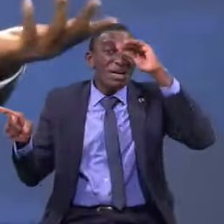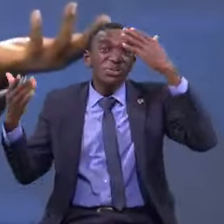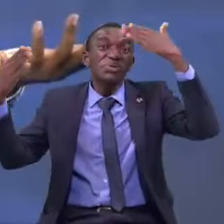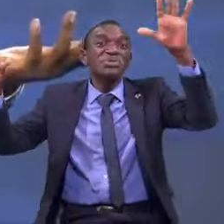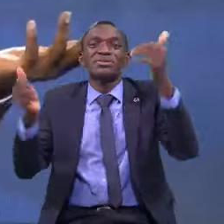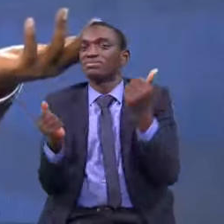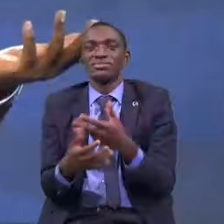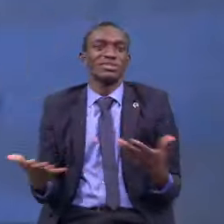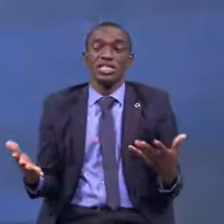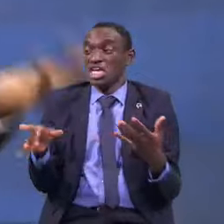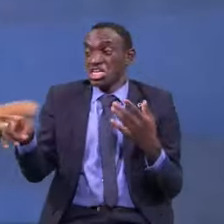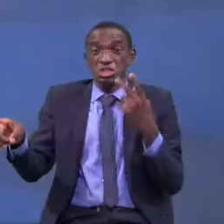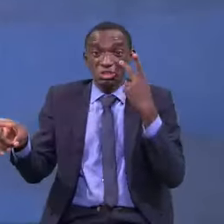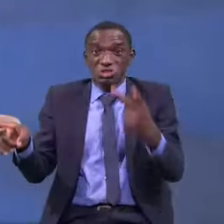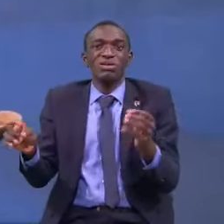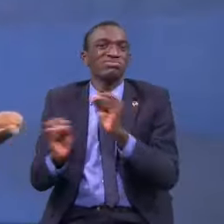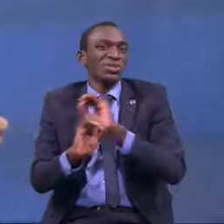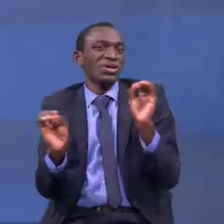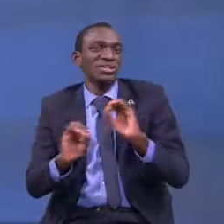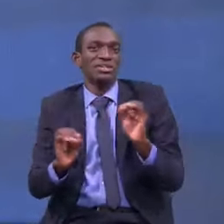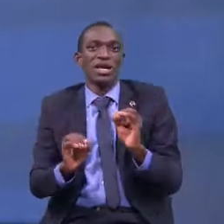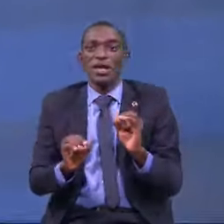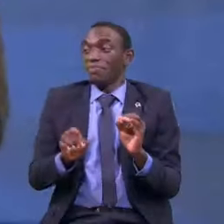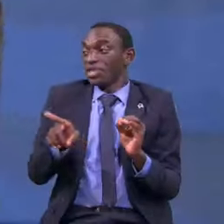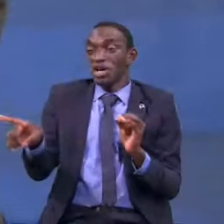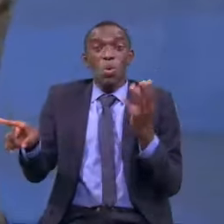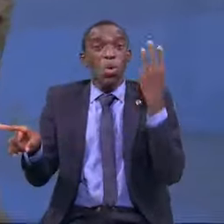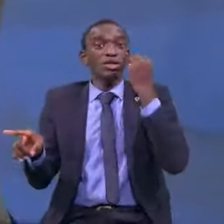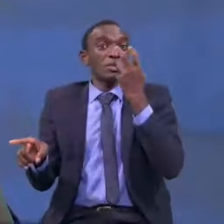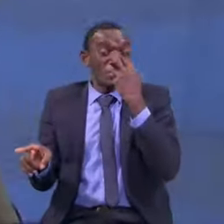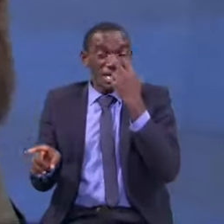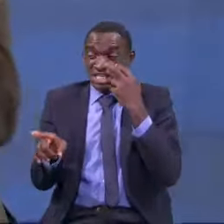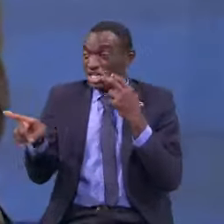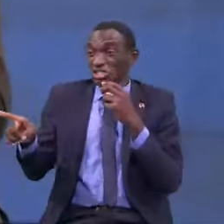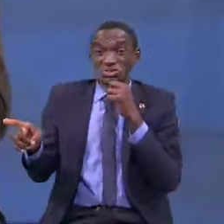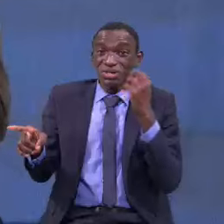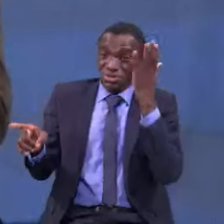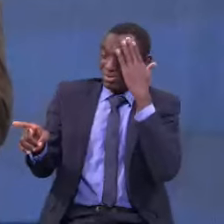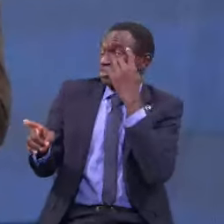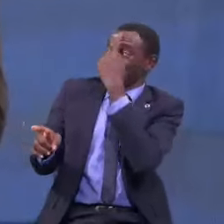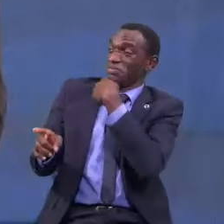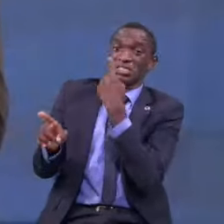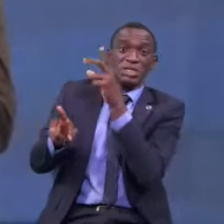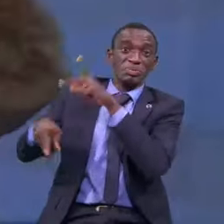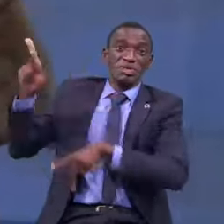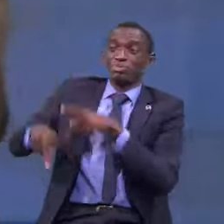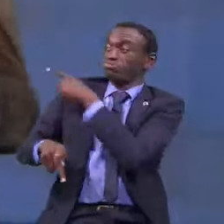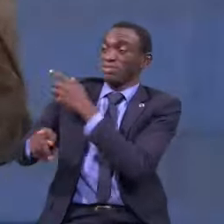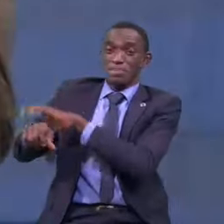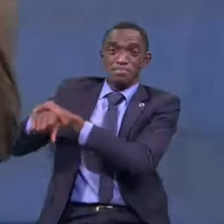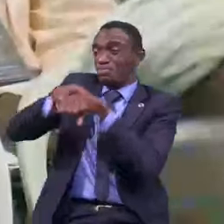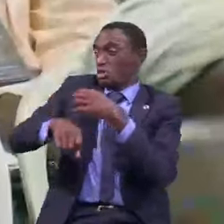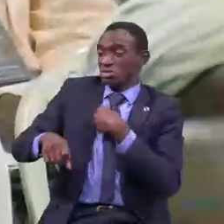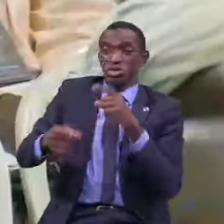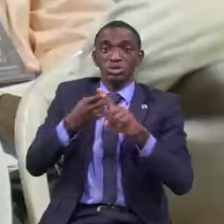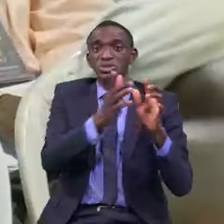saw nothing. He was a blind man. He didn't even see the faces of the people. He didn't see